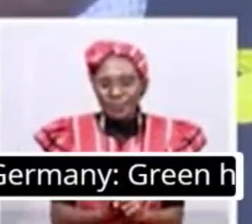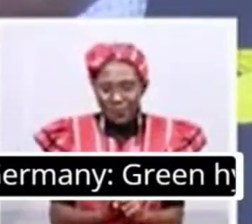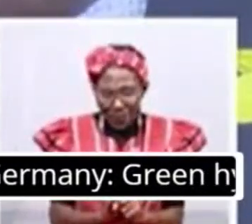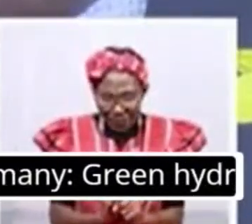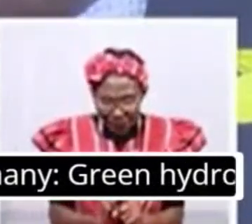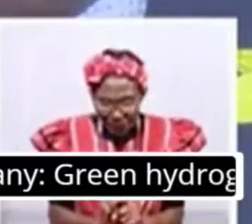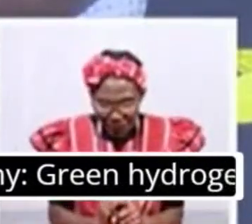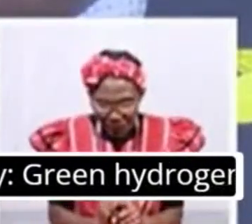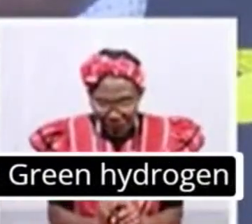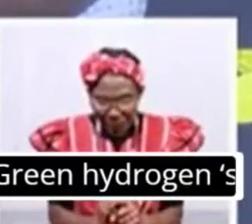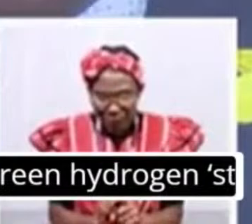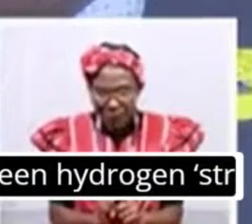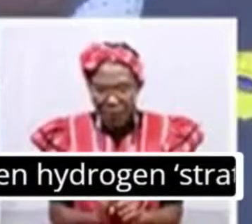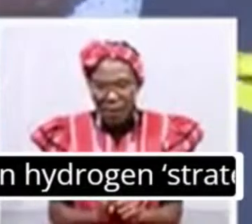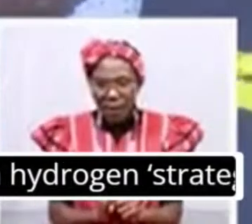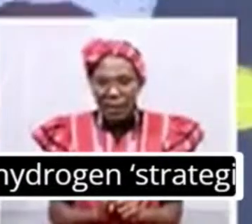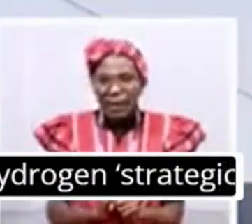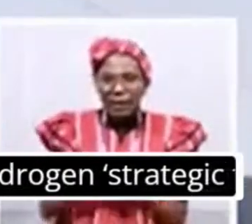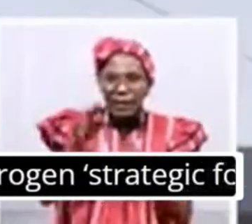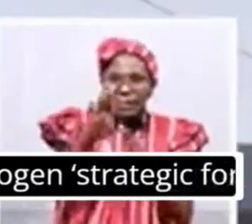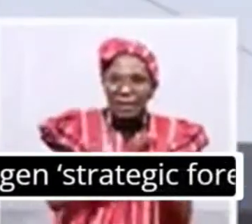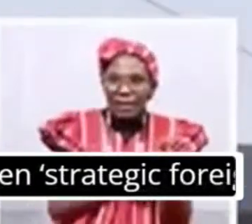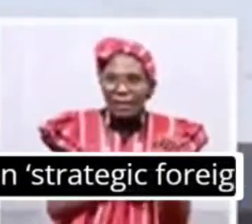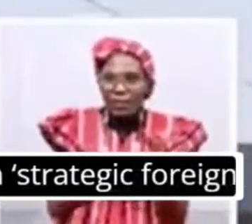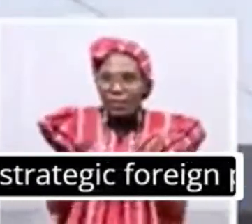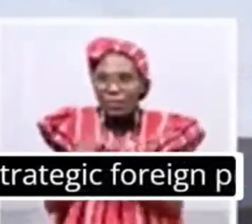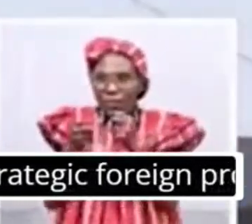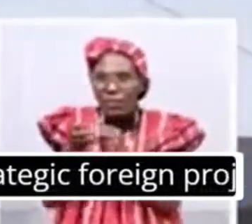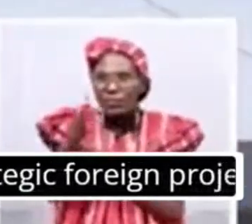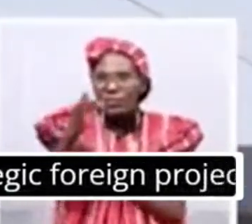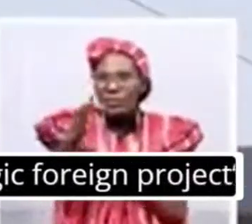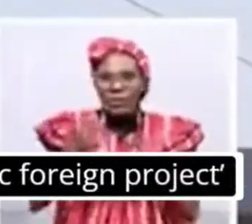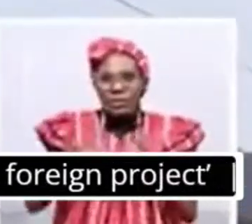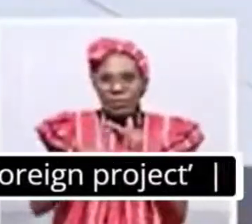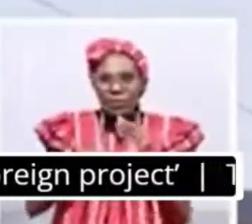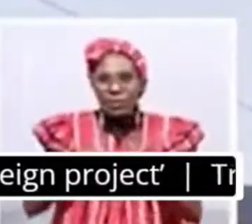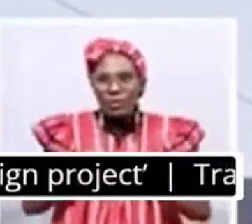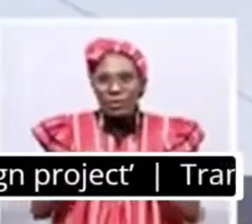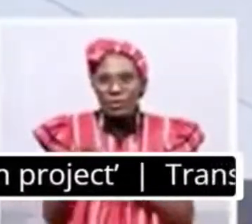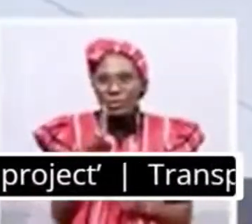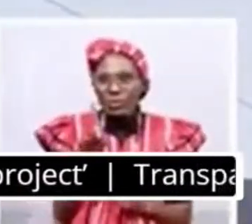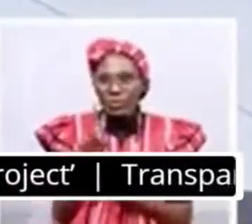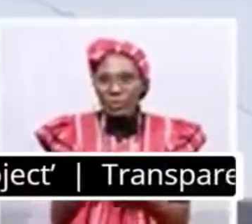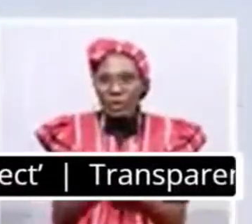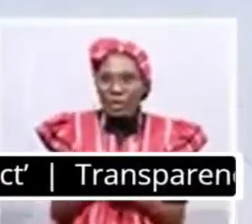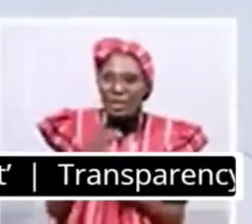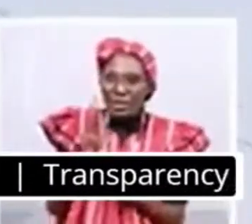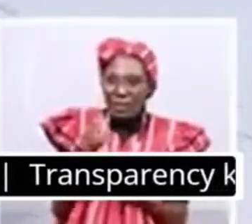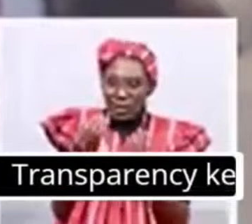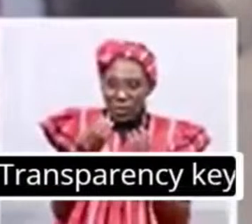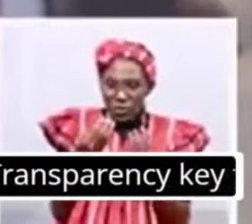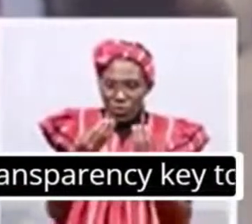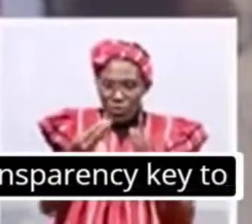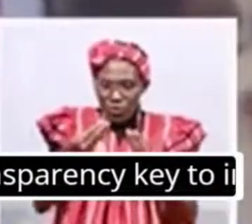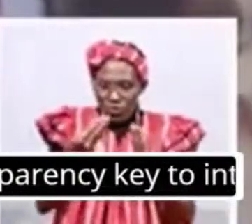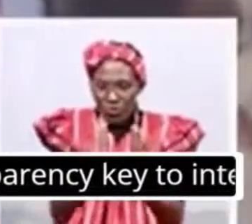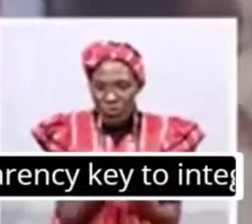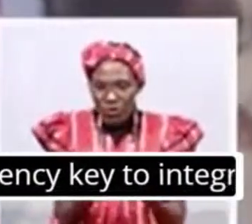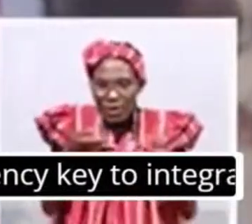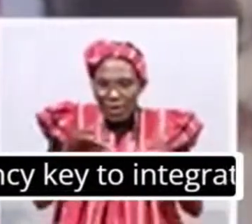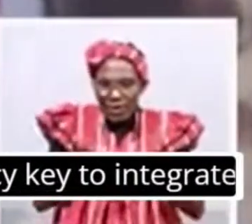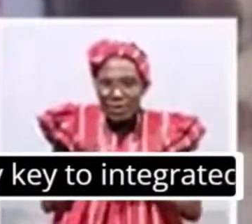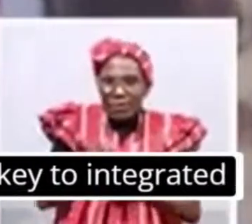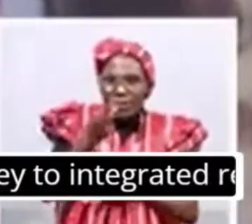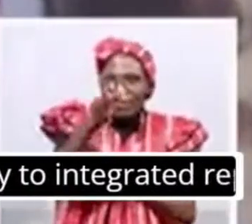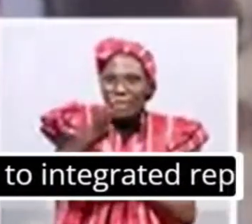Let us not become destroyers of our future and that of coming generations by